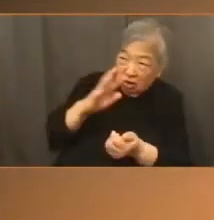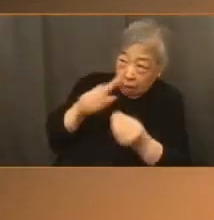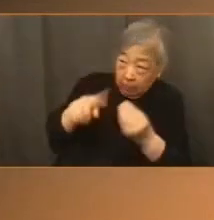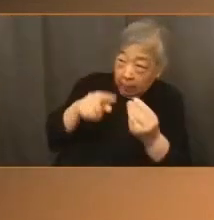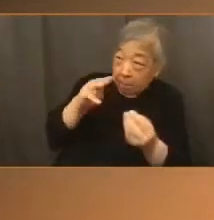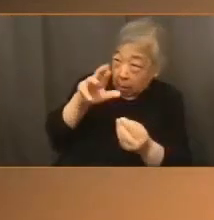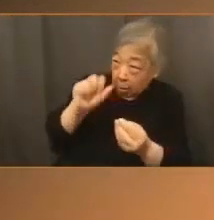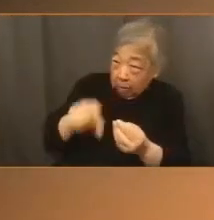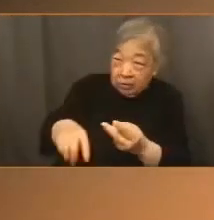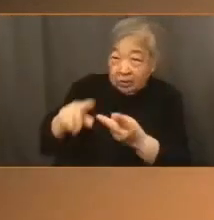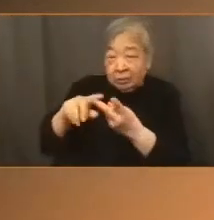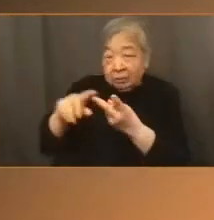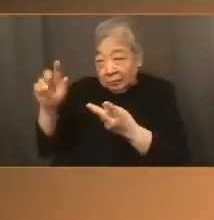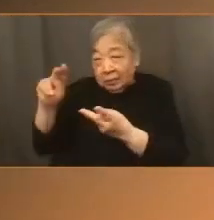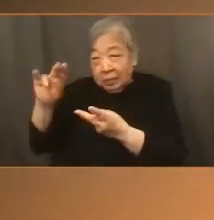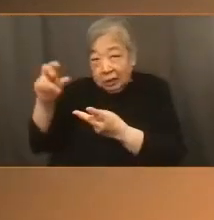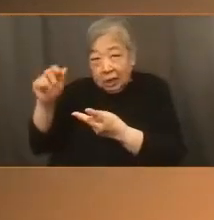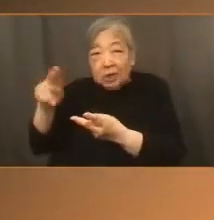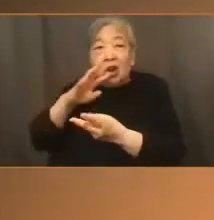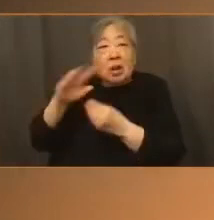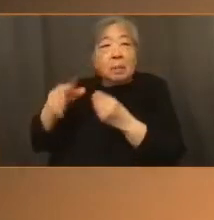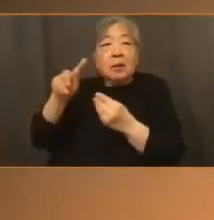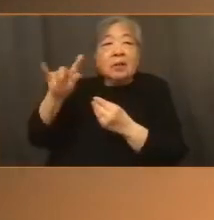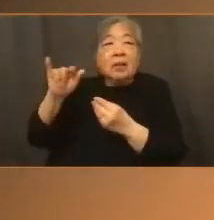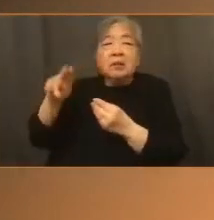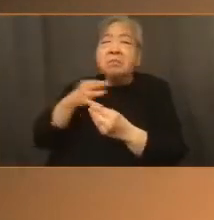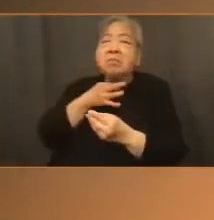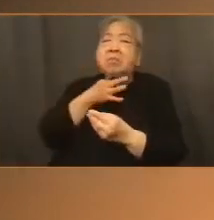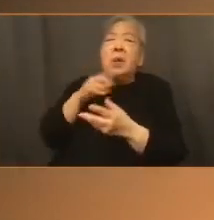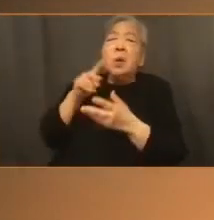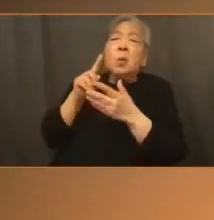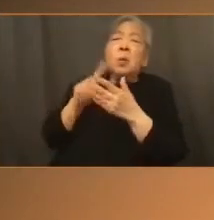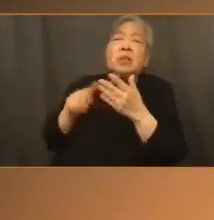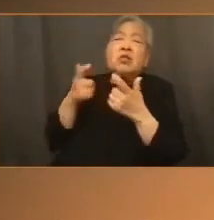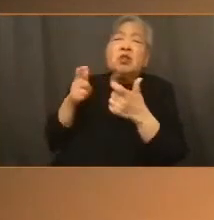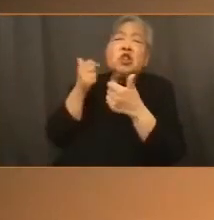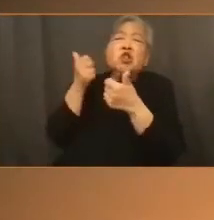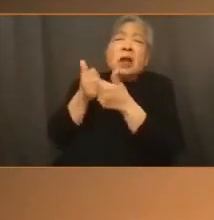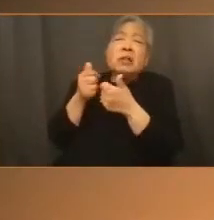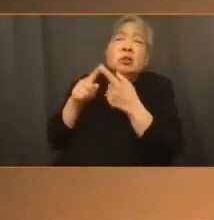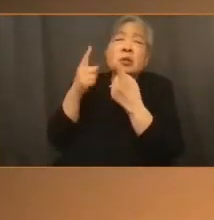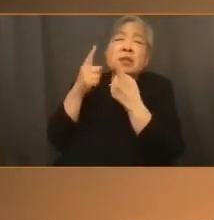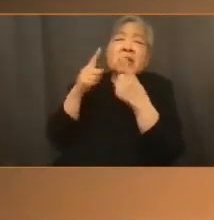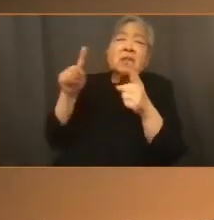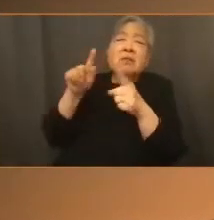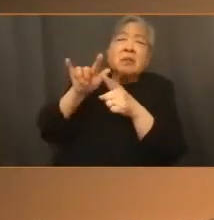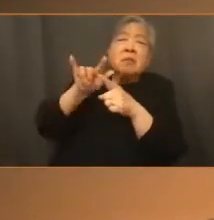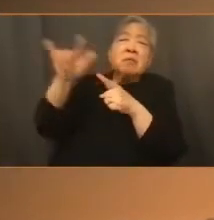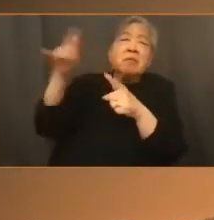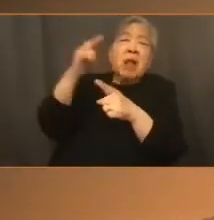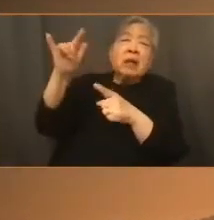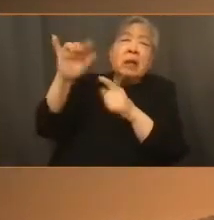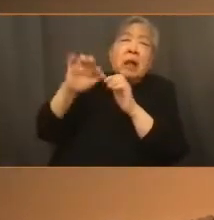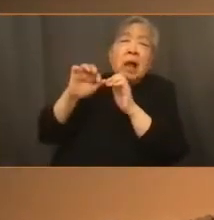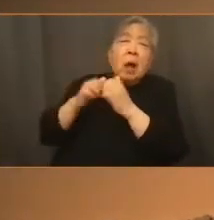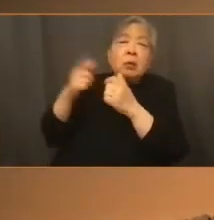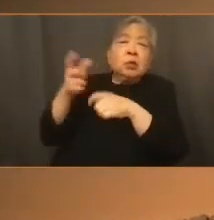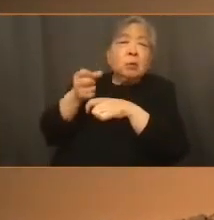Titan. What is the greatest challenge to a successful flight, and how did you overcome it?